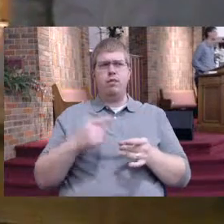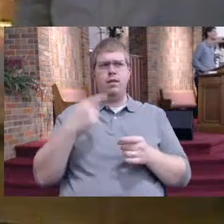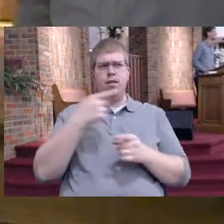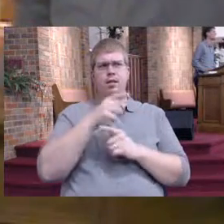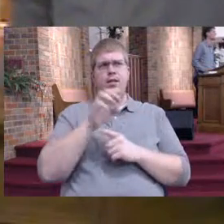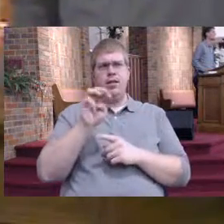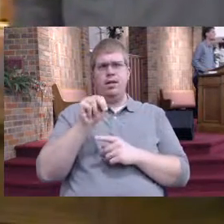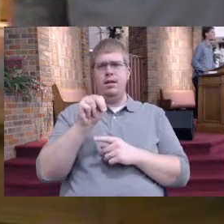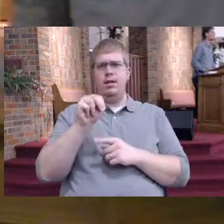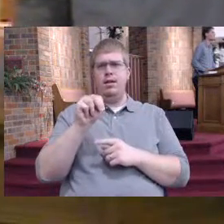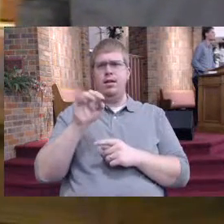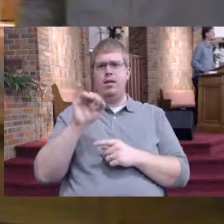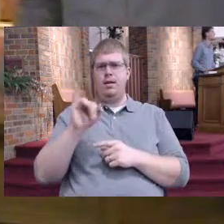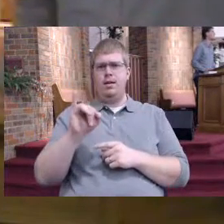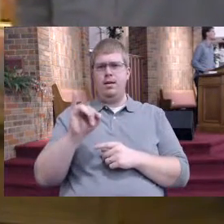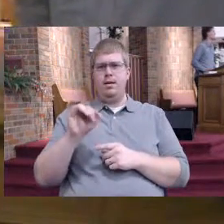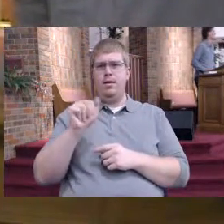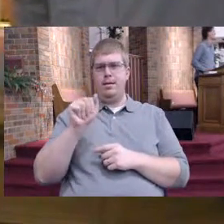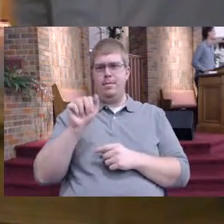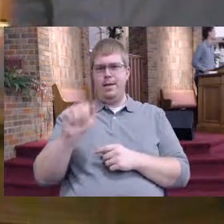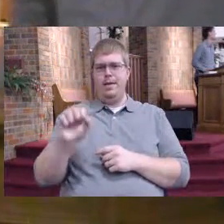Michael. He is the first